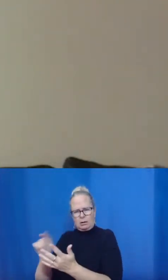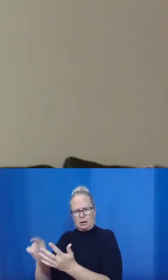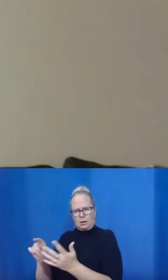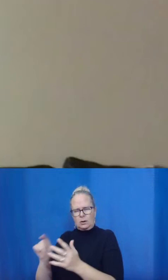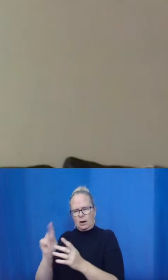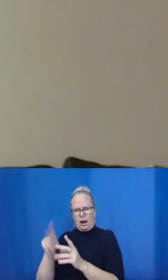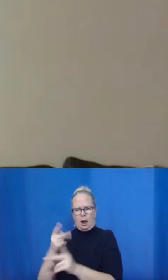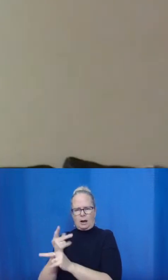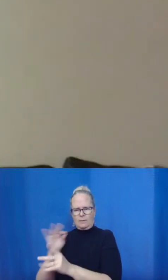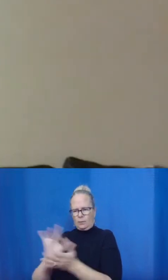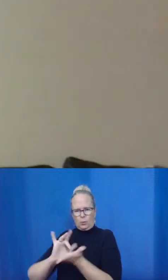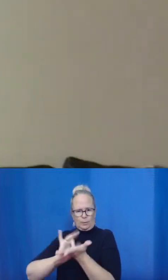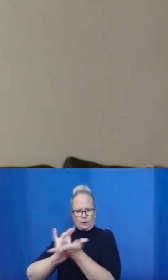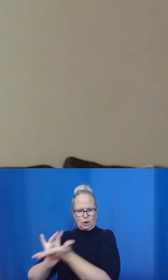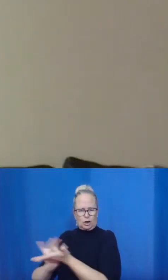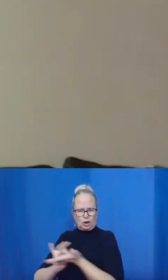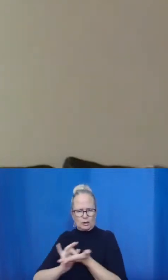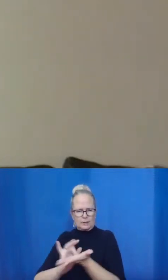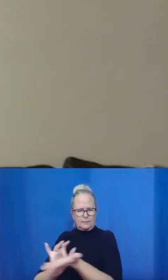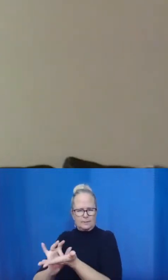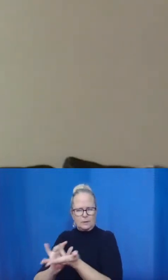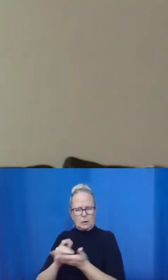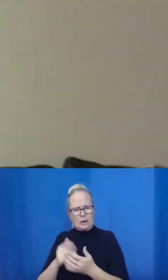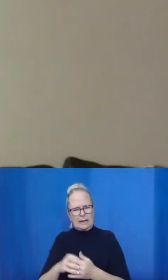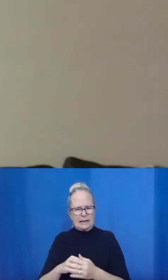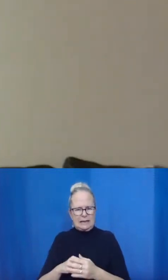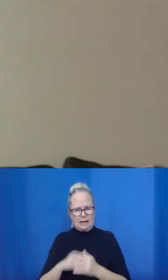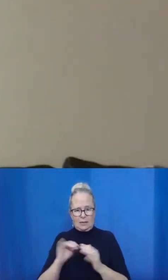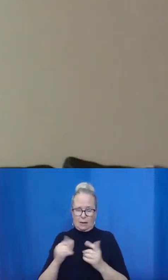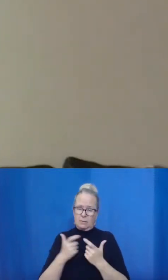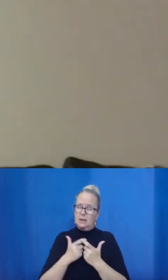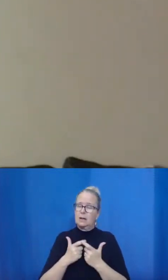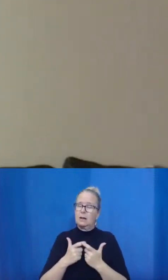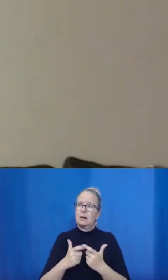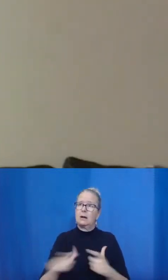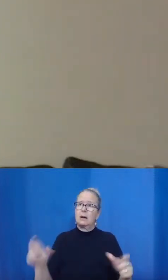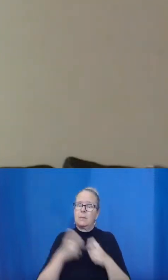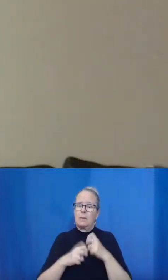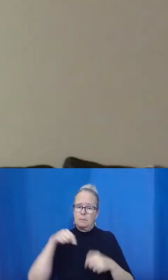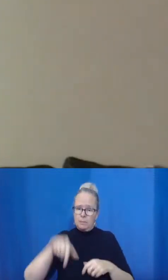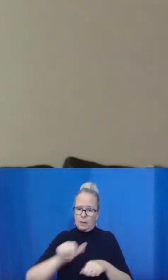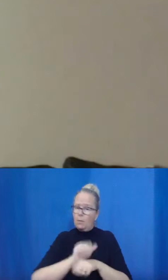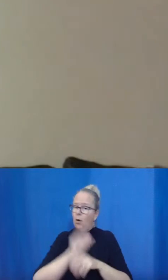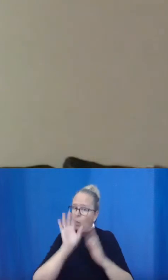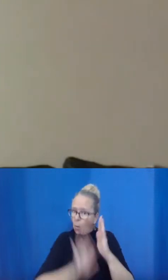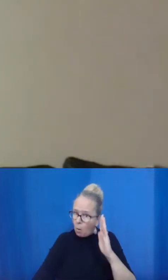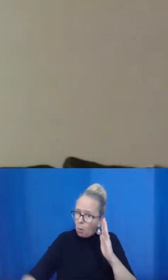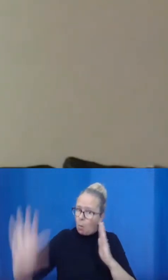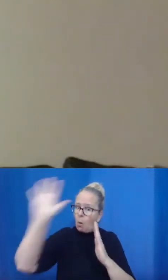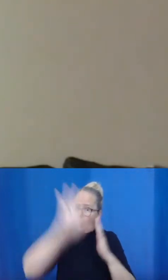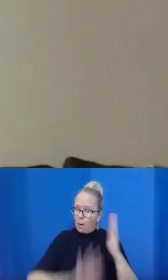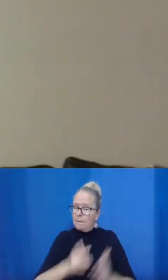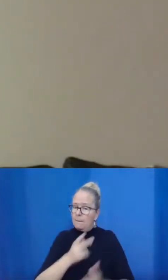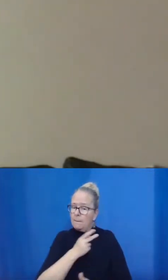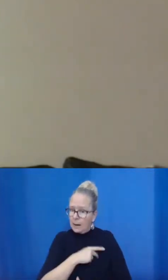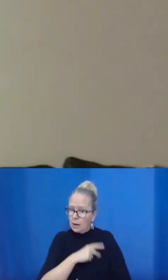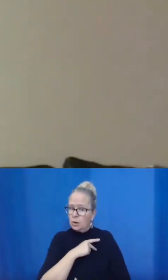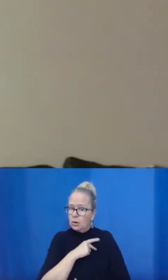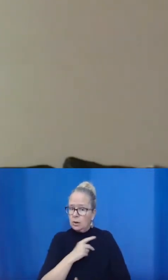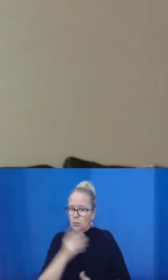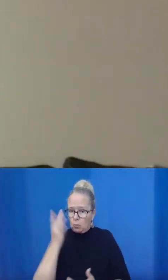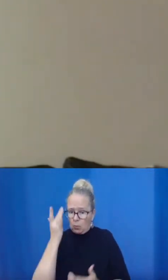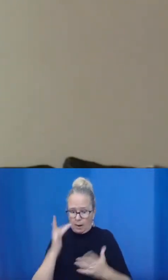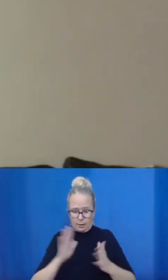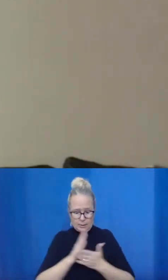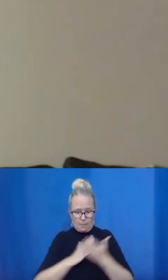vaccine. And unfortunately, as Rayanne pointed out, their risk of death from getting the infection is higher. And